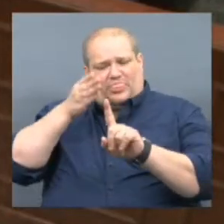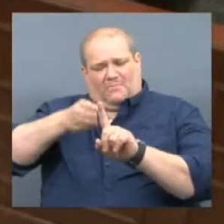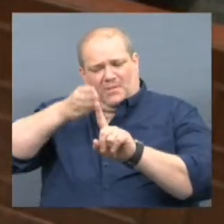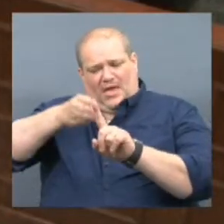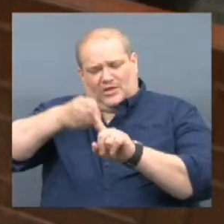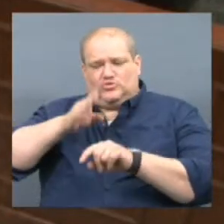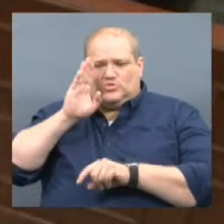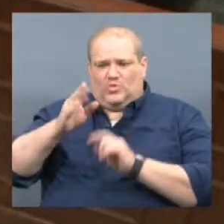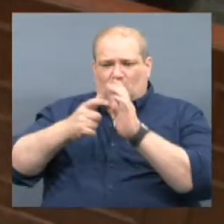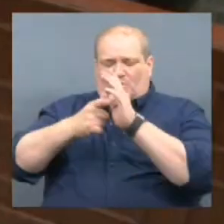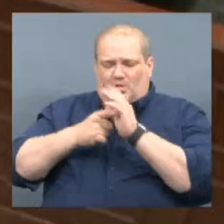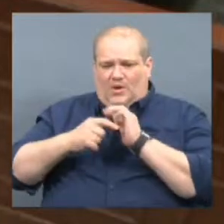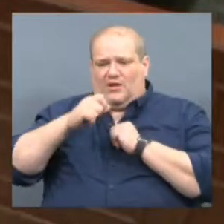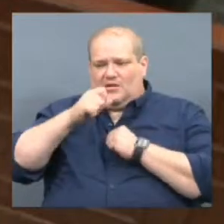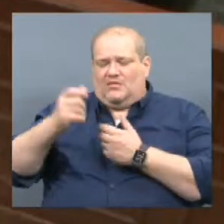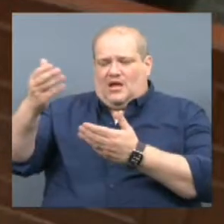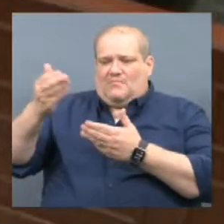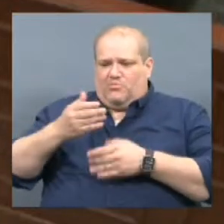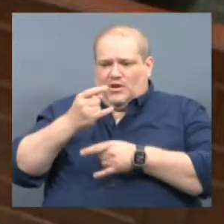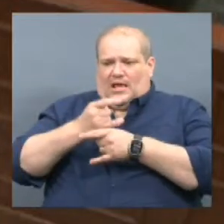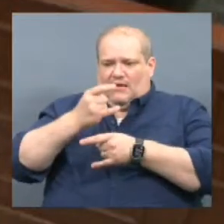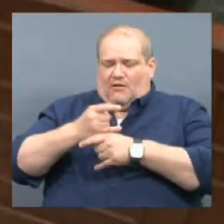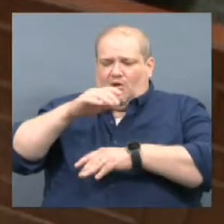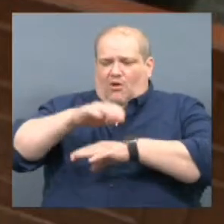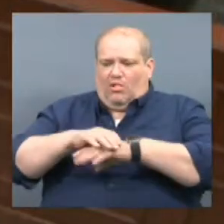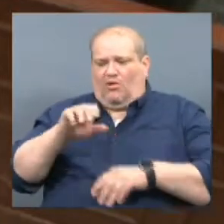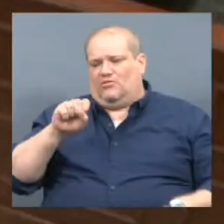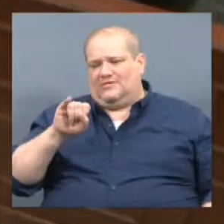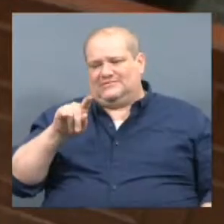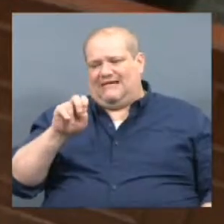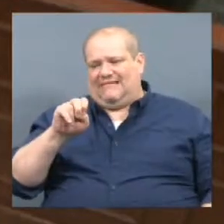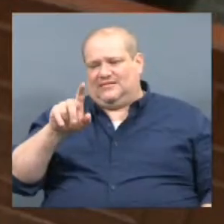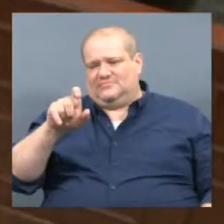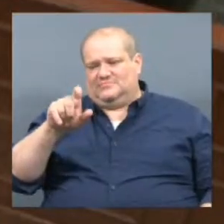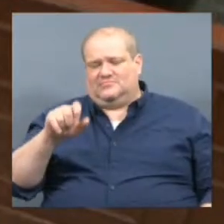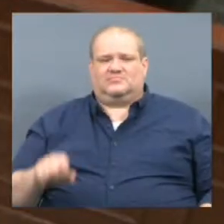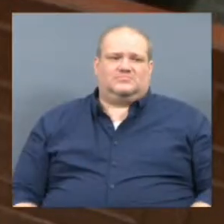be required to not bring alcohol on site?